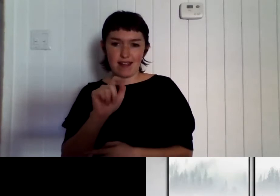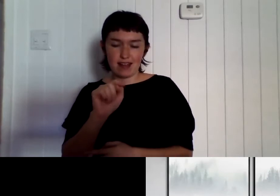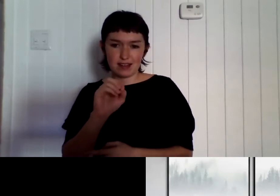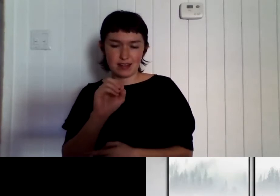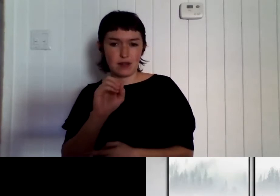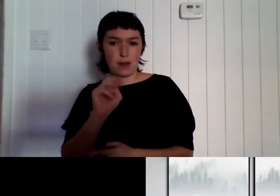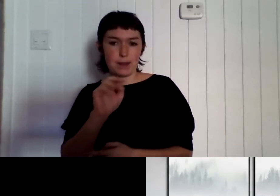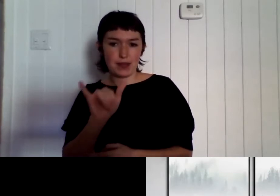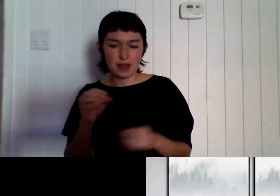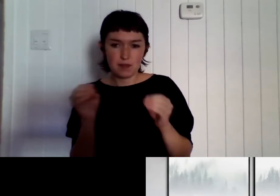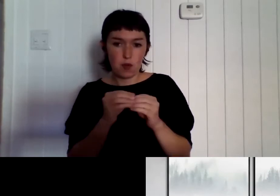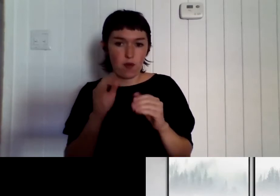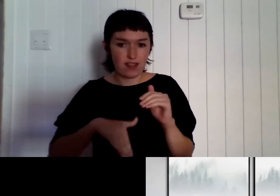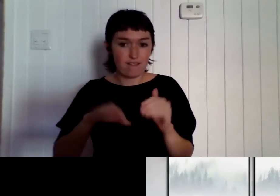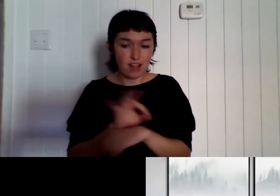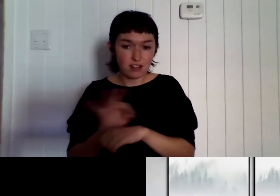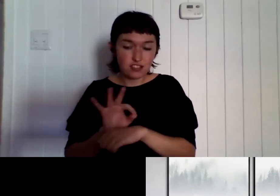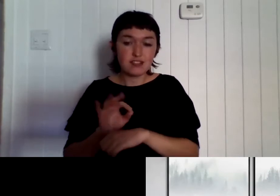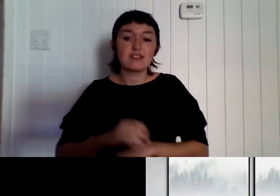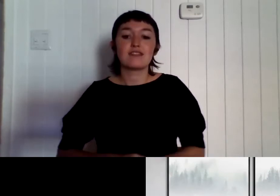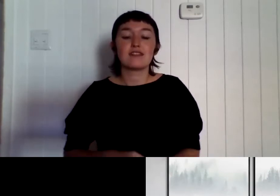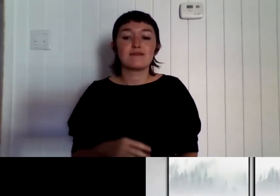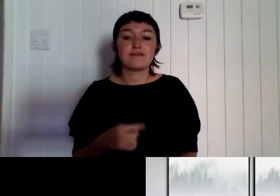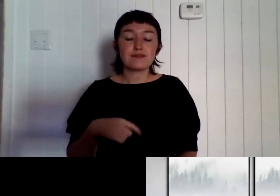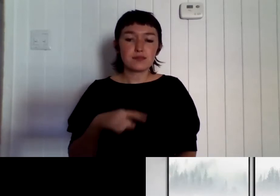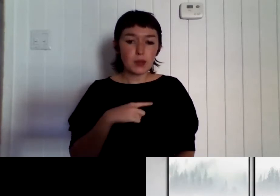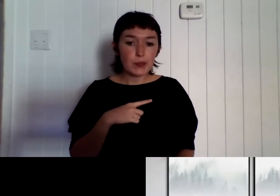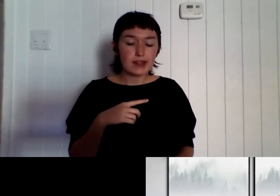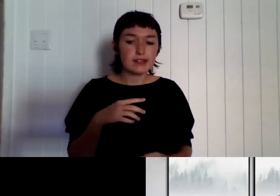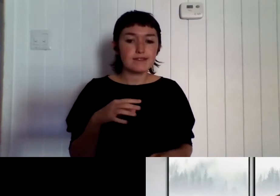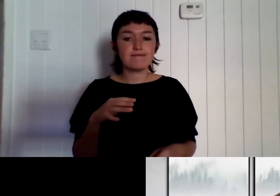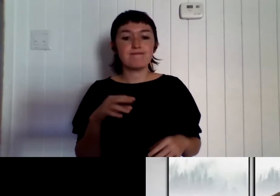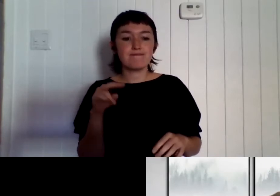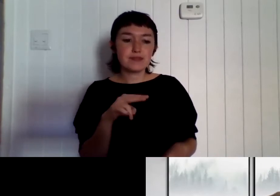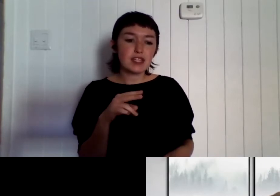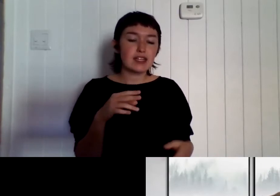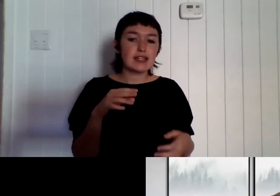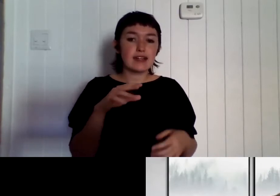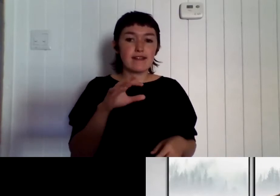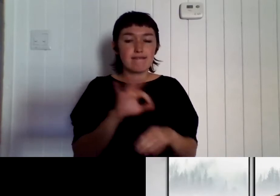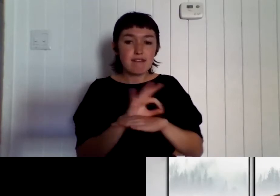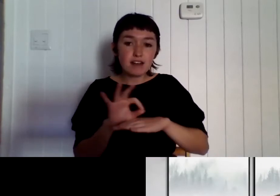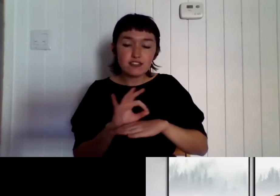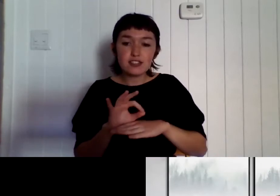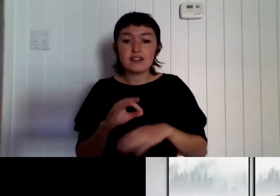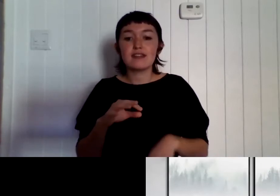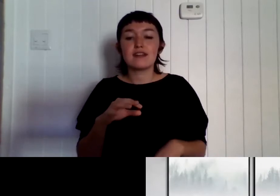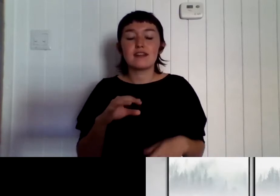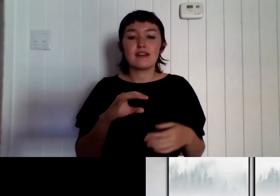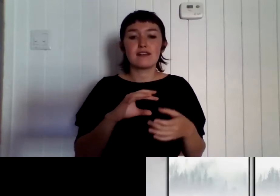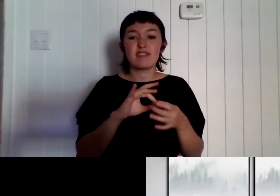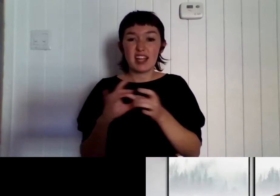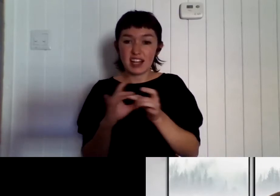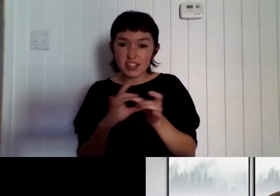lots of questions about brain activity, and we do in the lab with both that functional connectivity MRI that we've talked about, and also